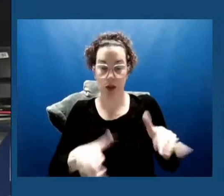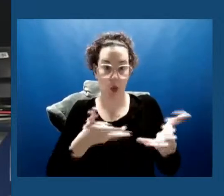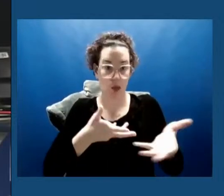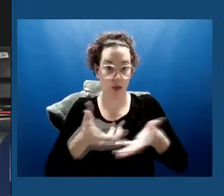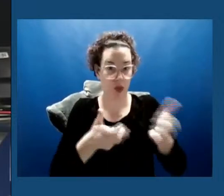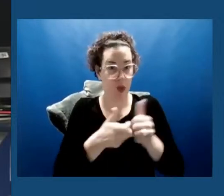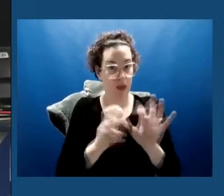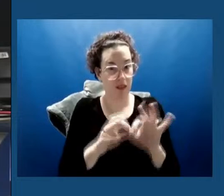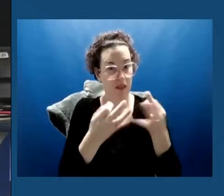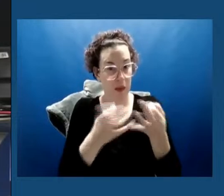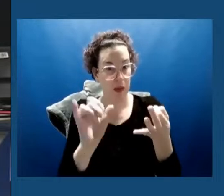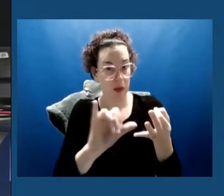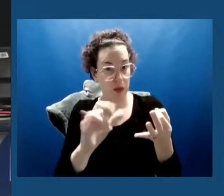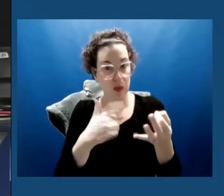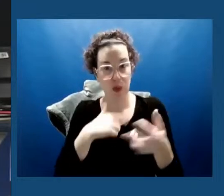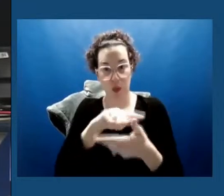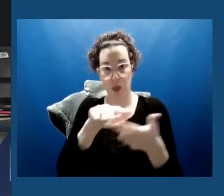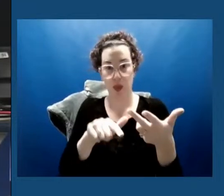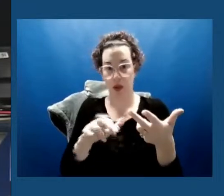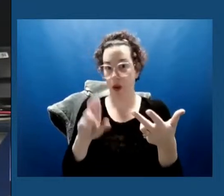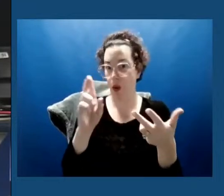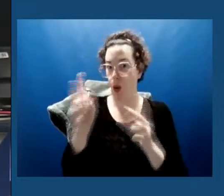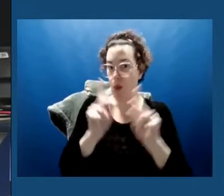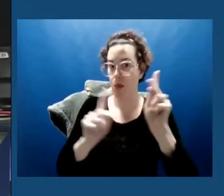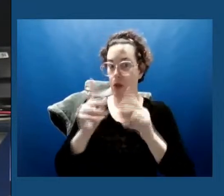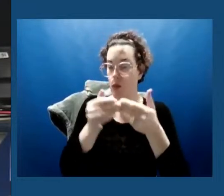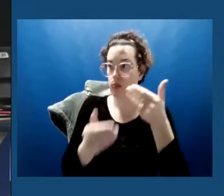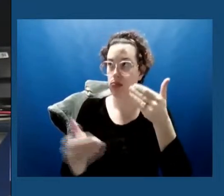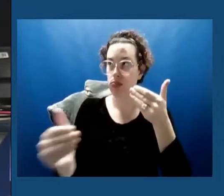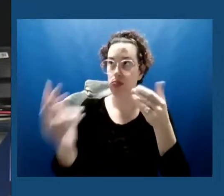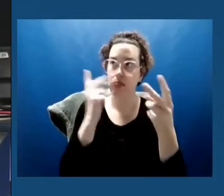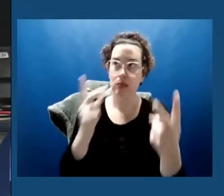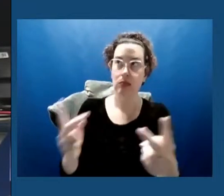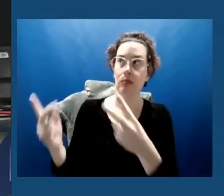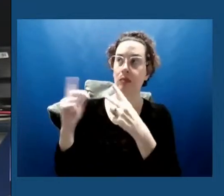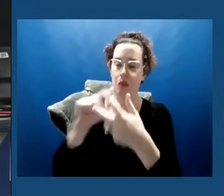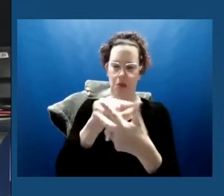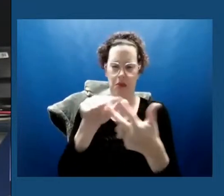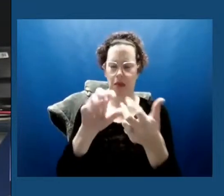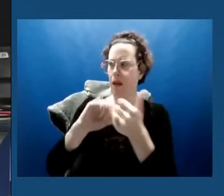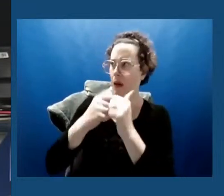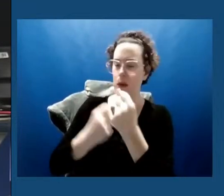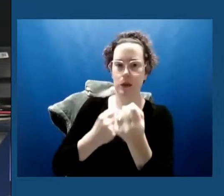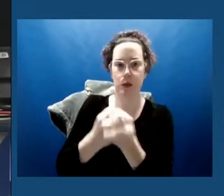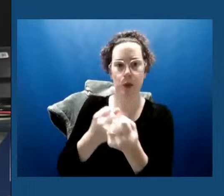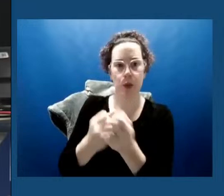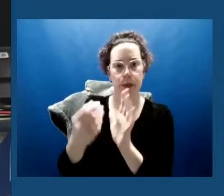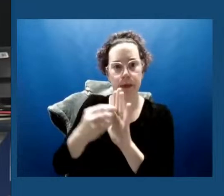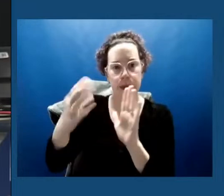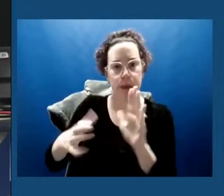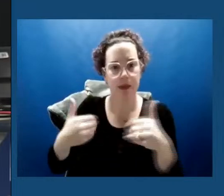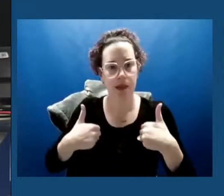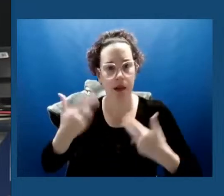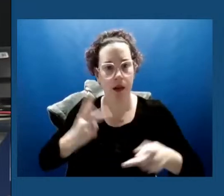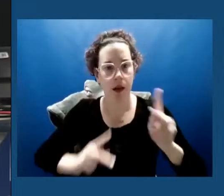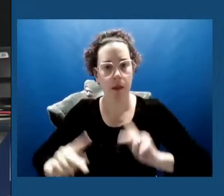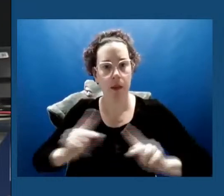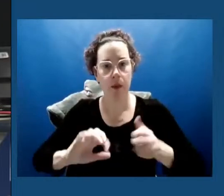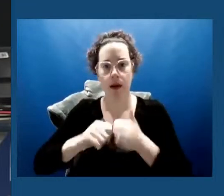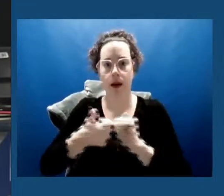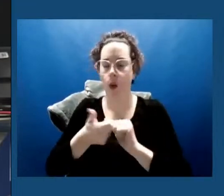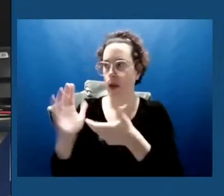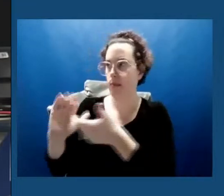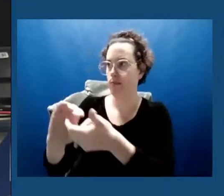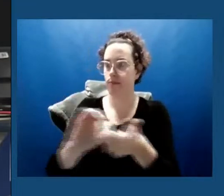folks would walk away with as we think about how we can support young people, but also how we can work on this together